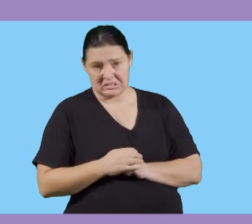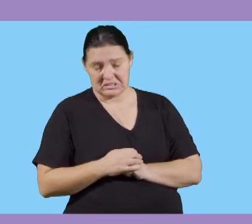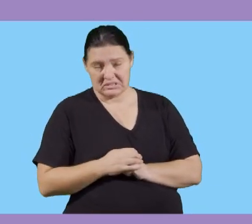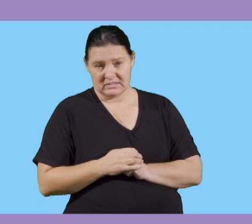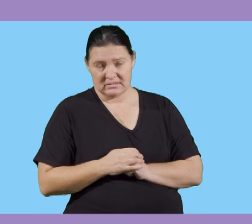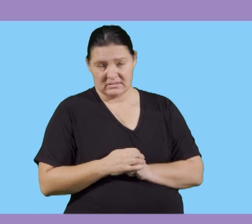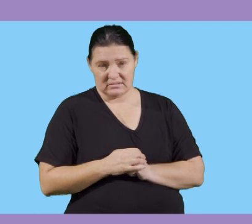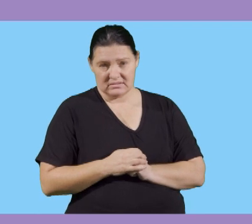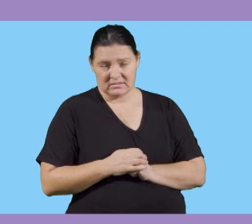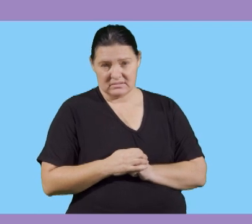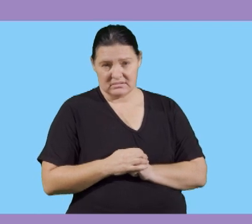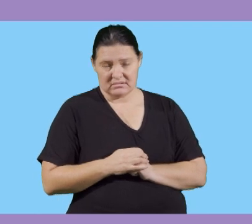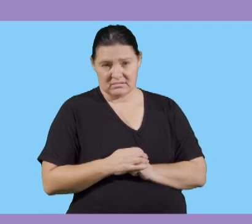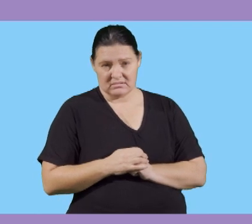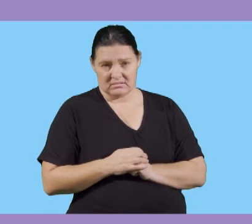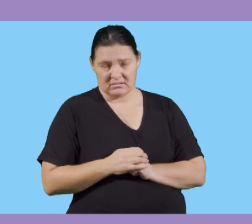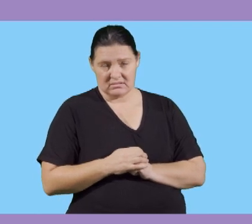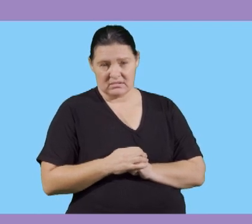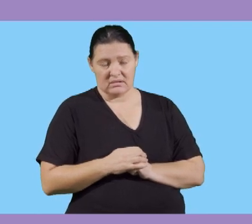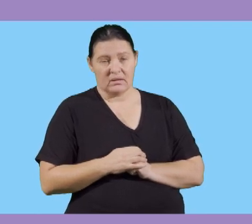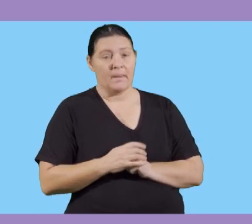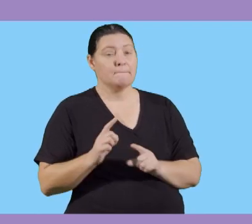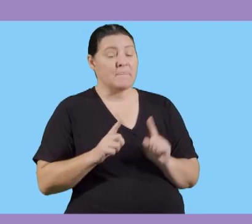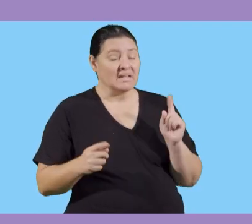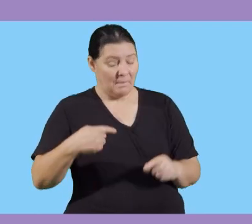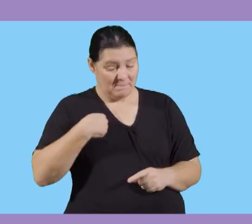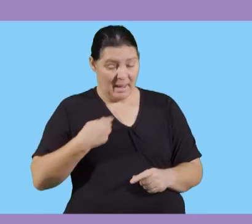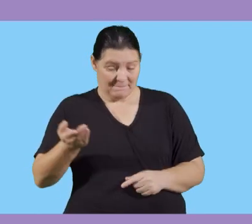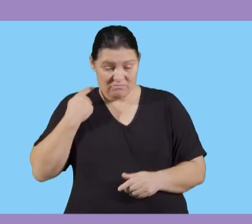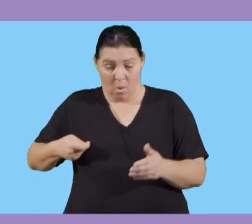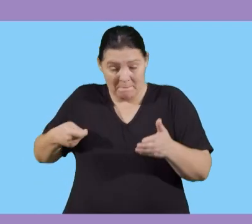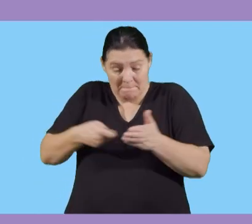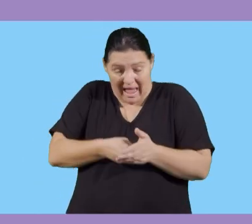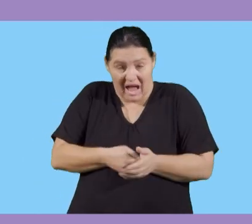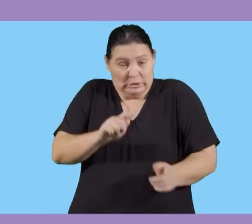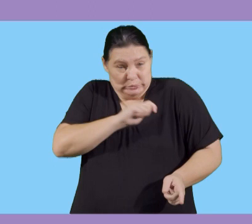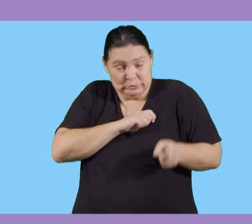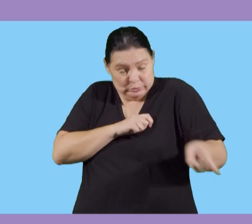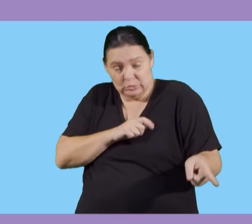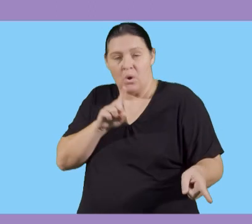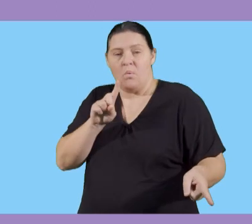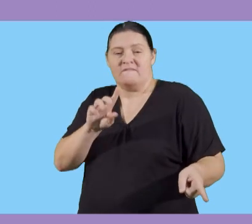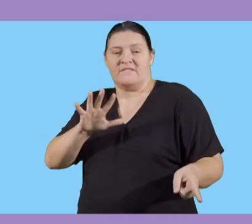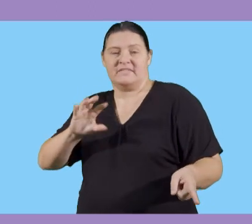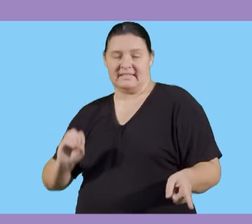138 rands from this bag. But how much did he spend? He